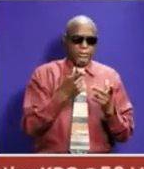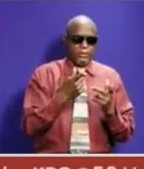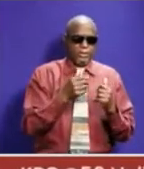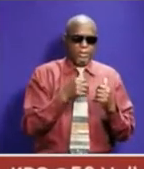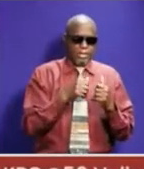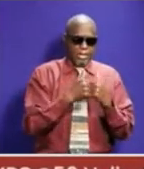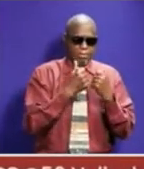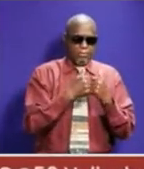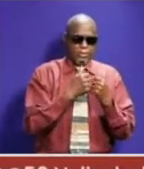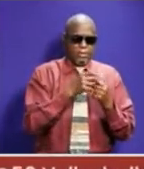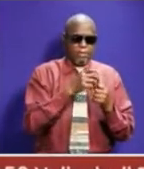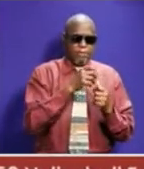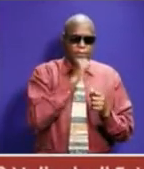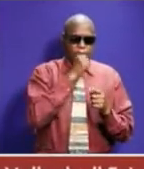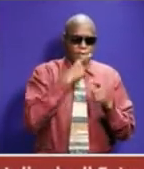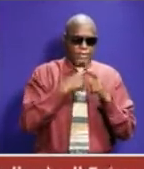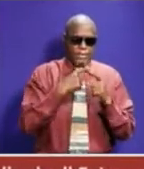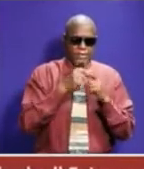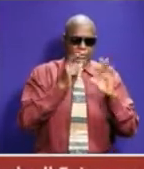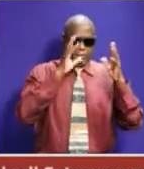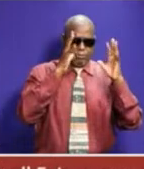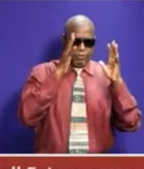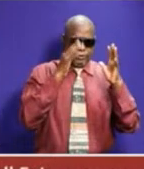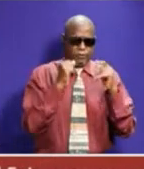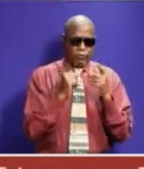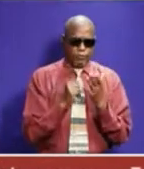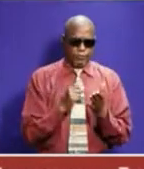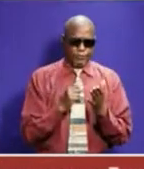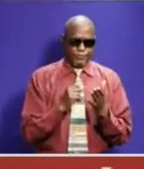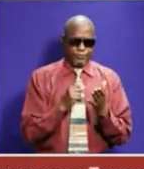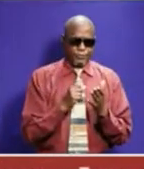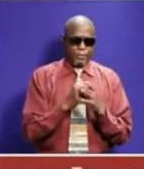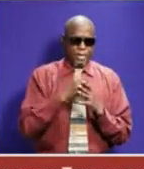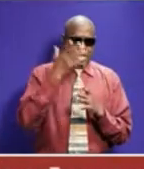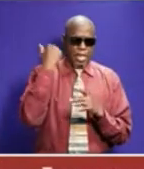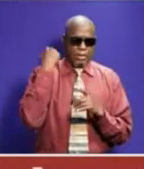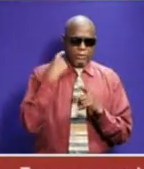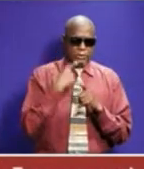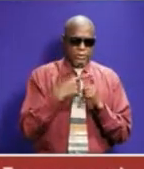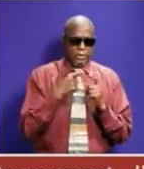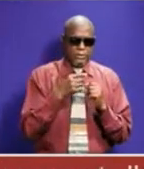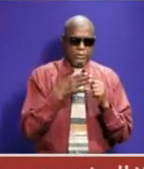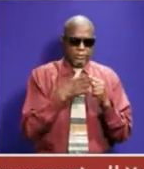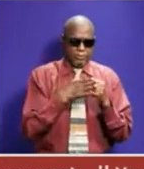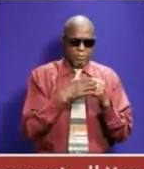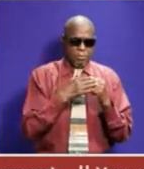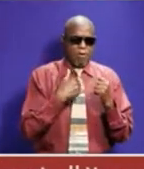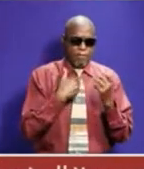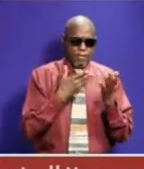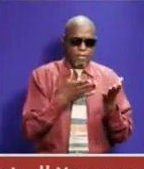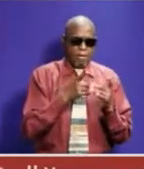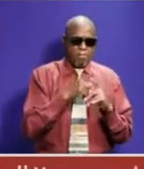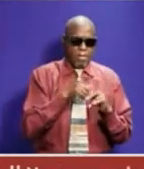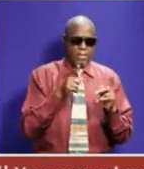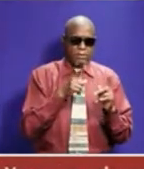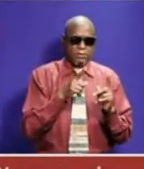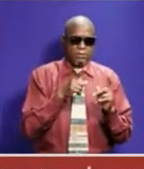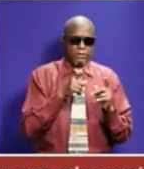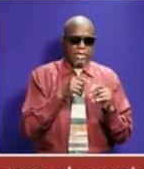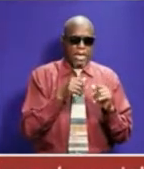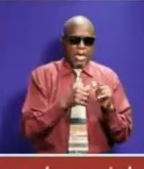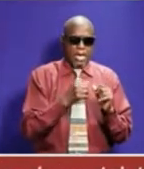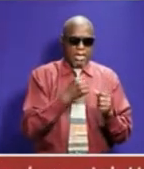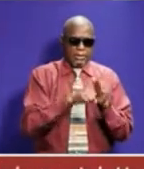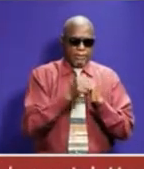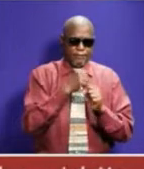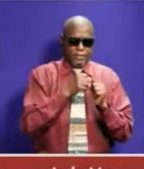of our 50-year celebration. The main celebration was last year in September, but we've had a number of activities. And as you know that